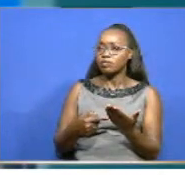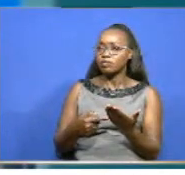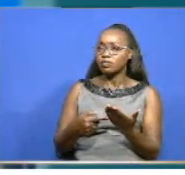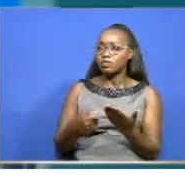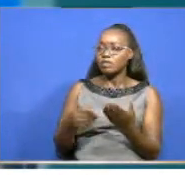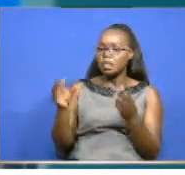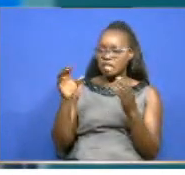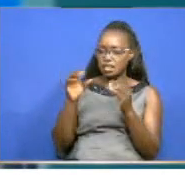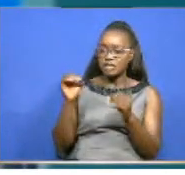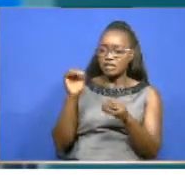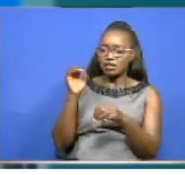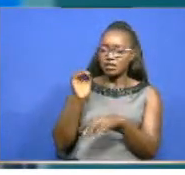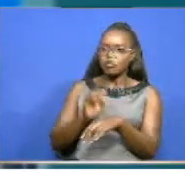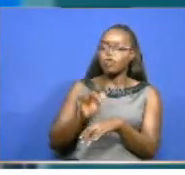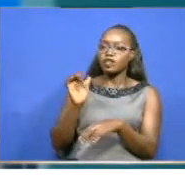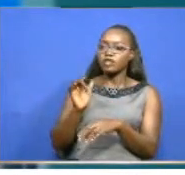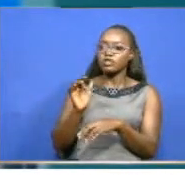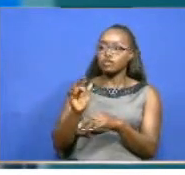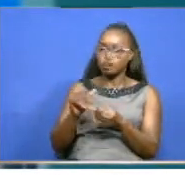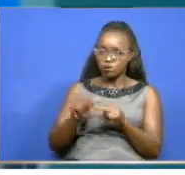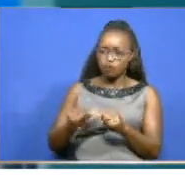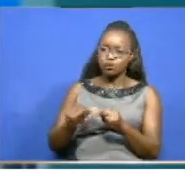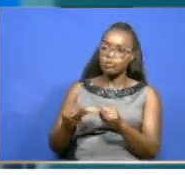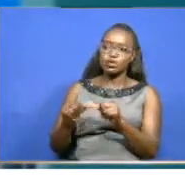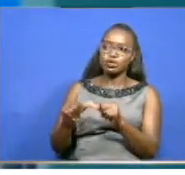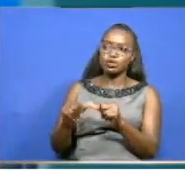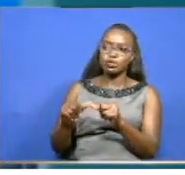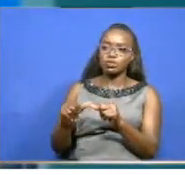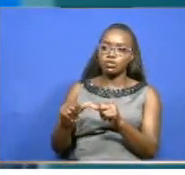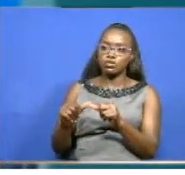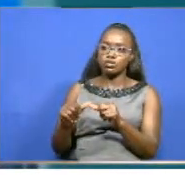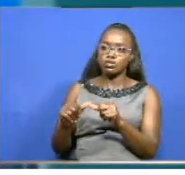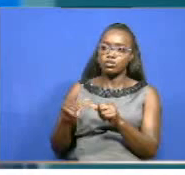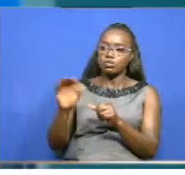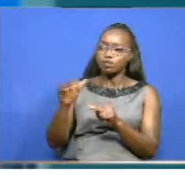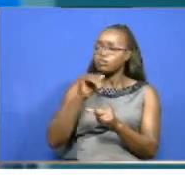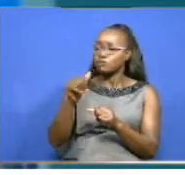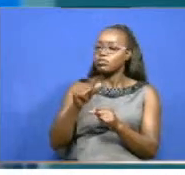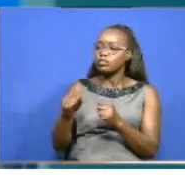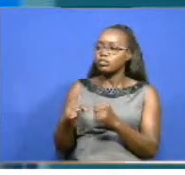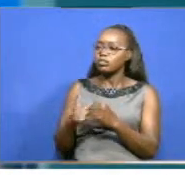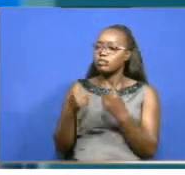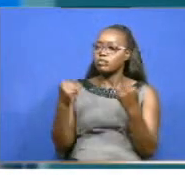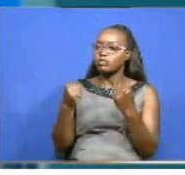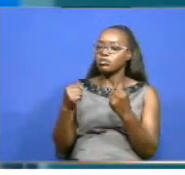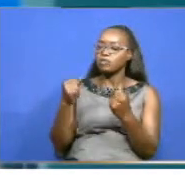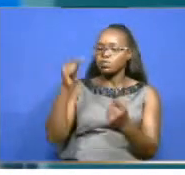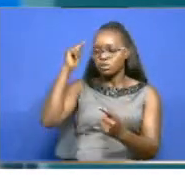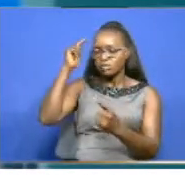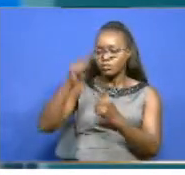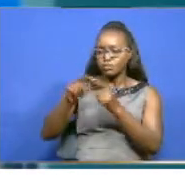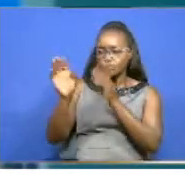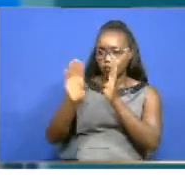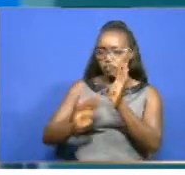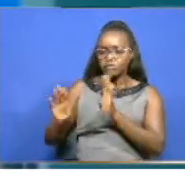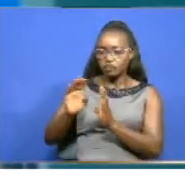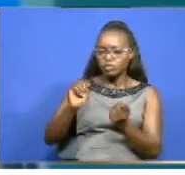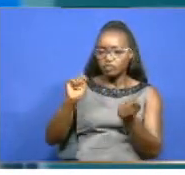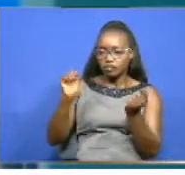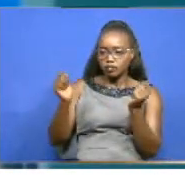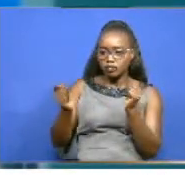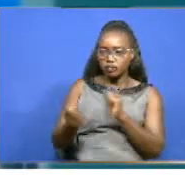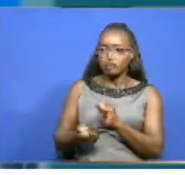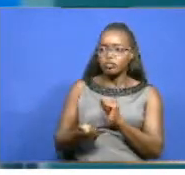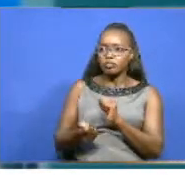a zero infection to be continuing on. That cannot happen until our behaviors change. Mm-hmm. Changing behavior